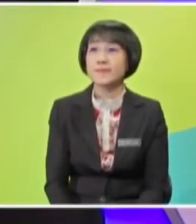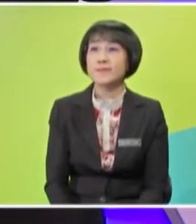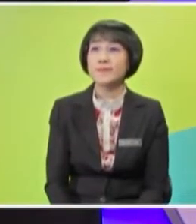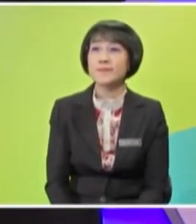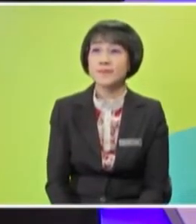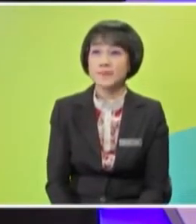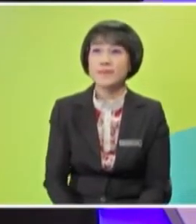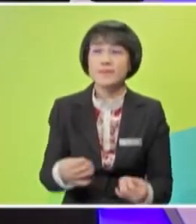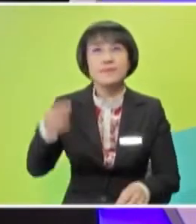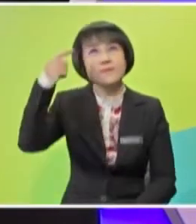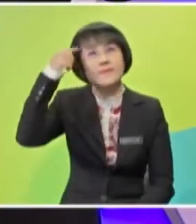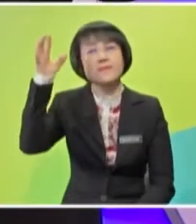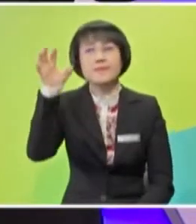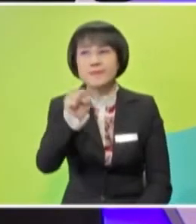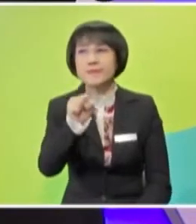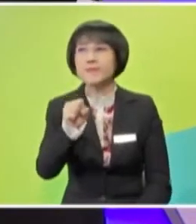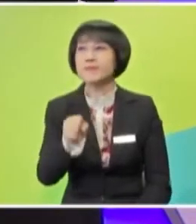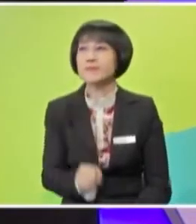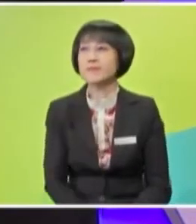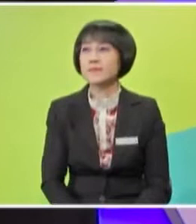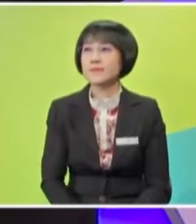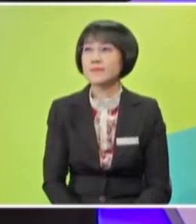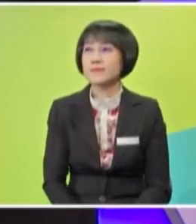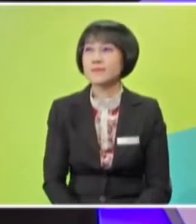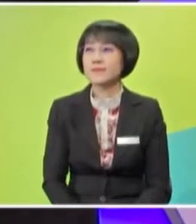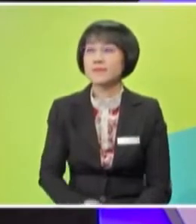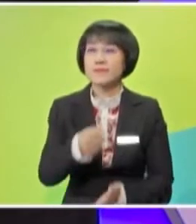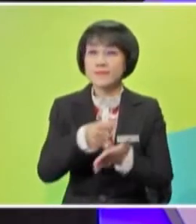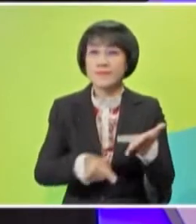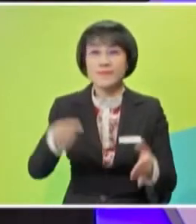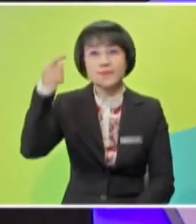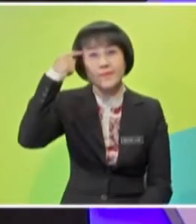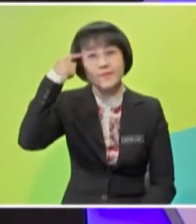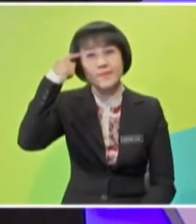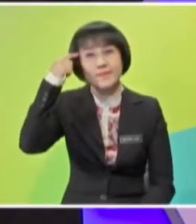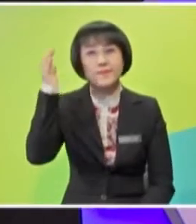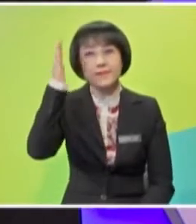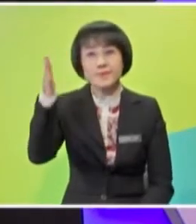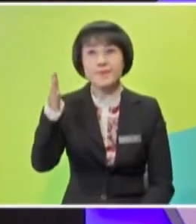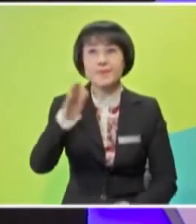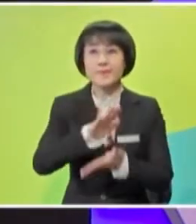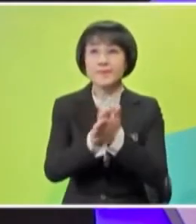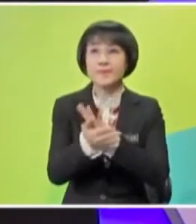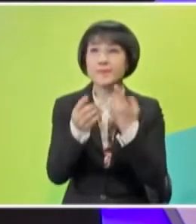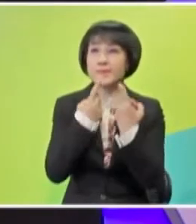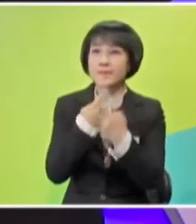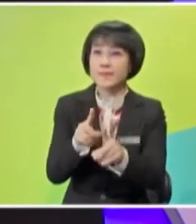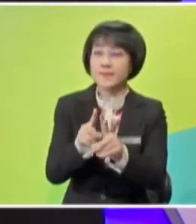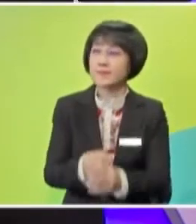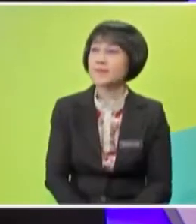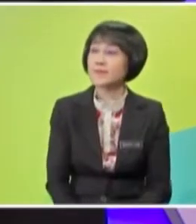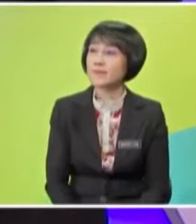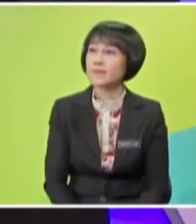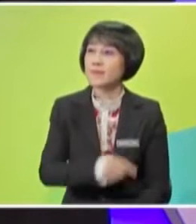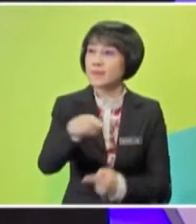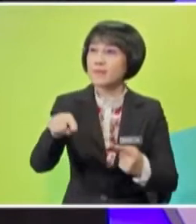Okay. A guess. Correct. Of what they think would be the answer. But usually, when we are doing